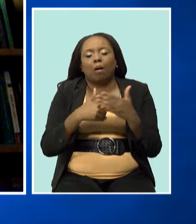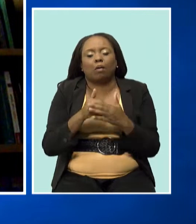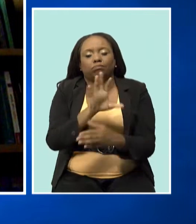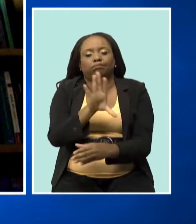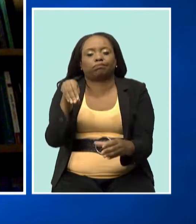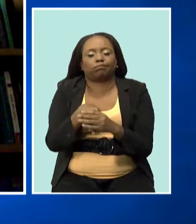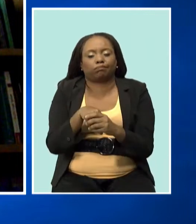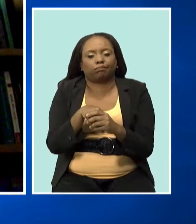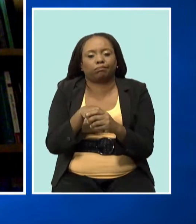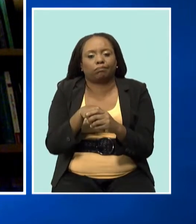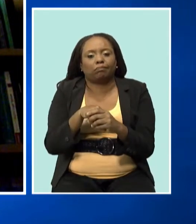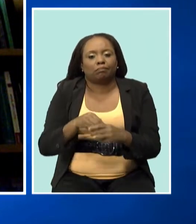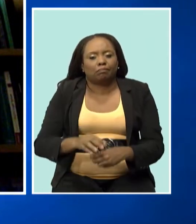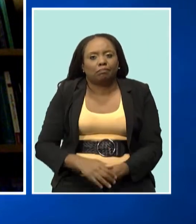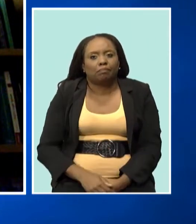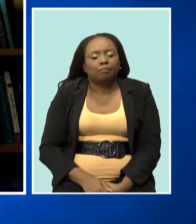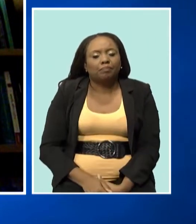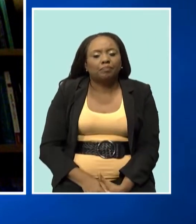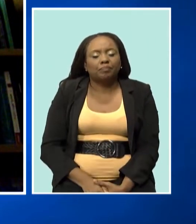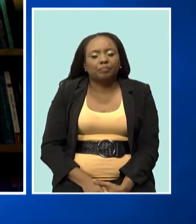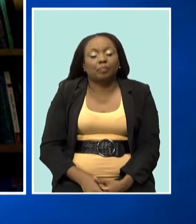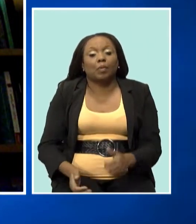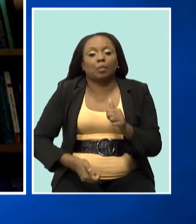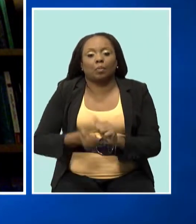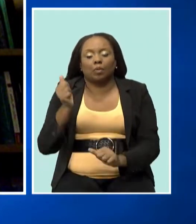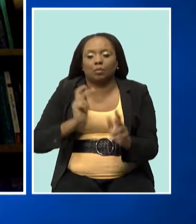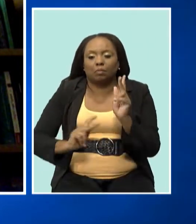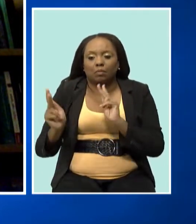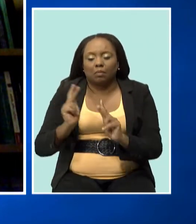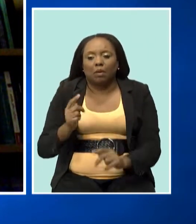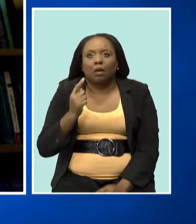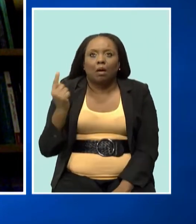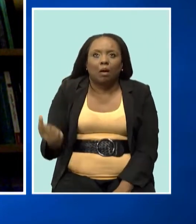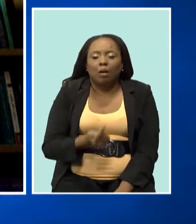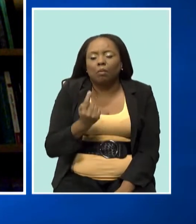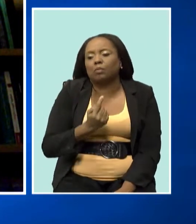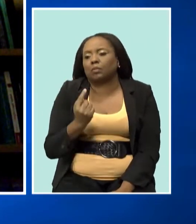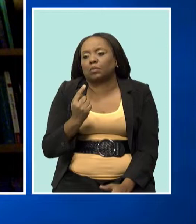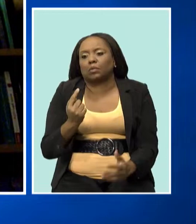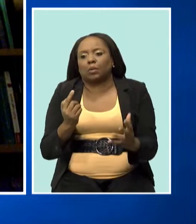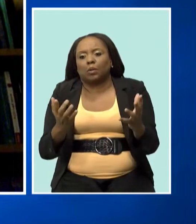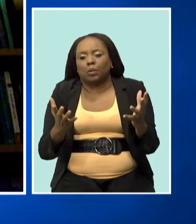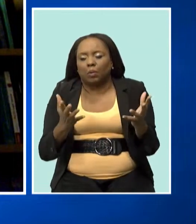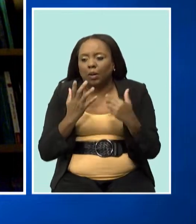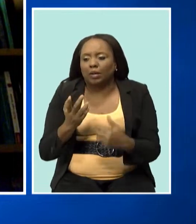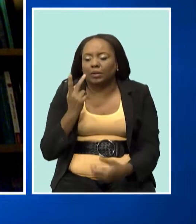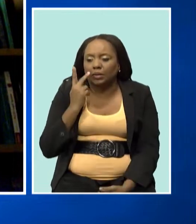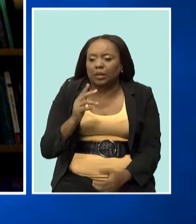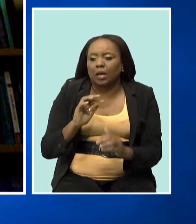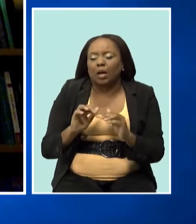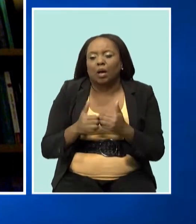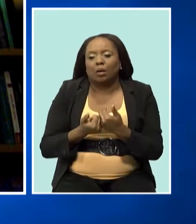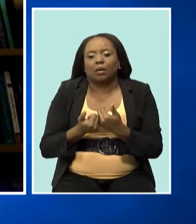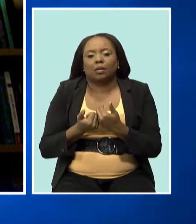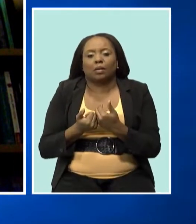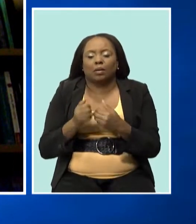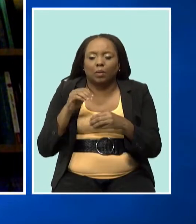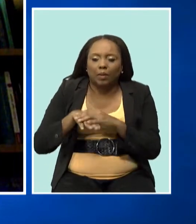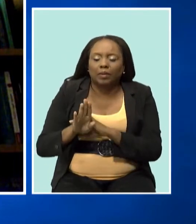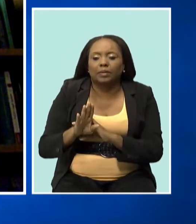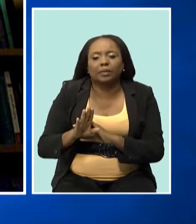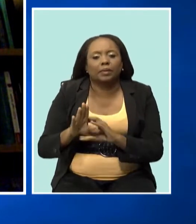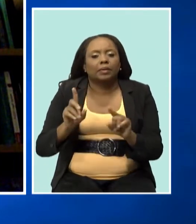COVID-19 reaching. So obviously we would have postponed, and we felt that, we owe it to Barbadians. We wanted to come out, bring something new,